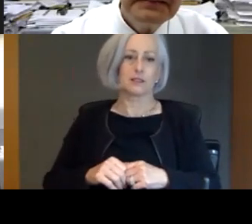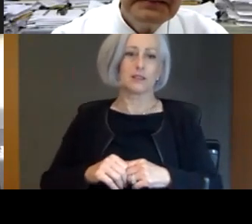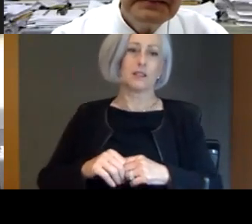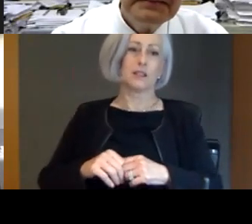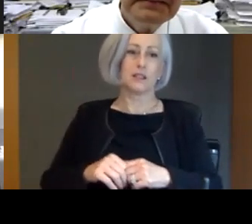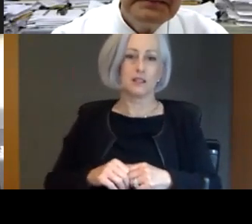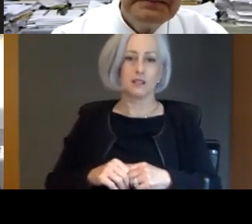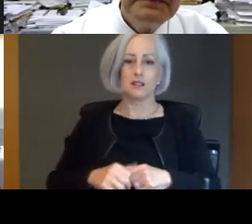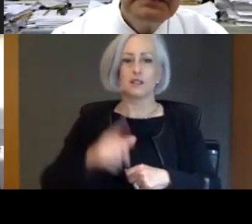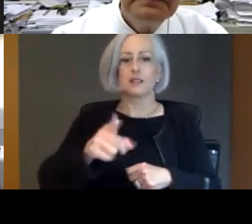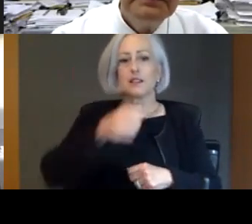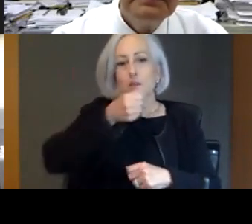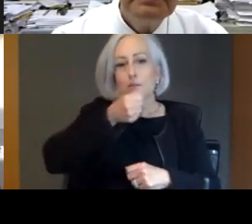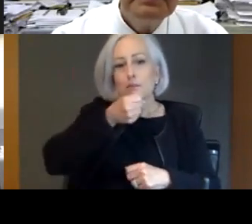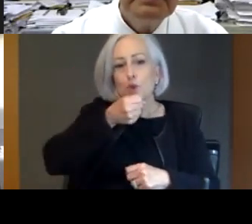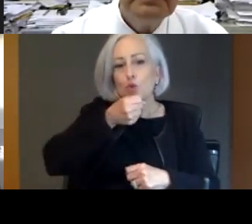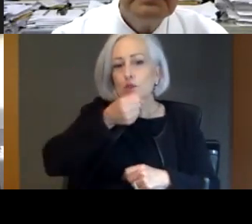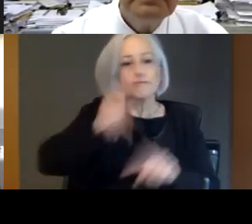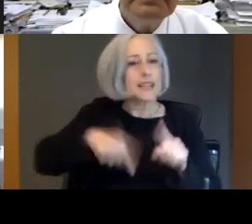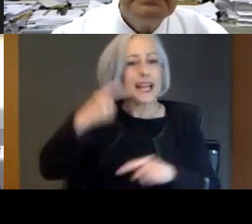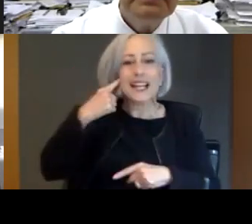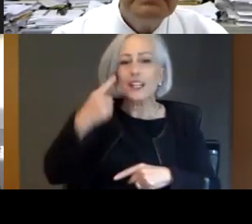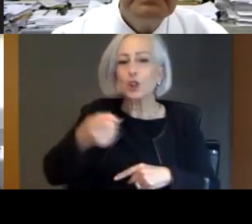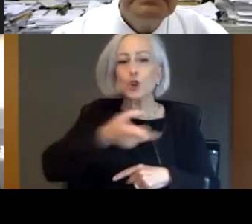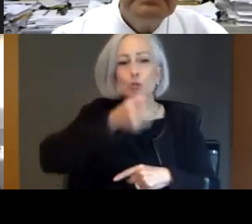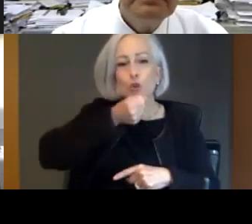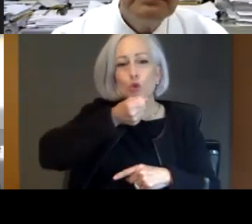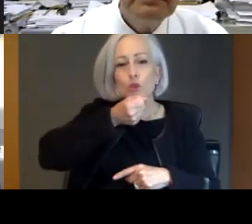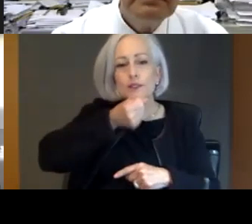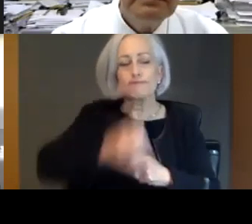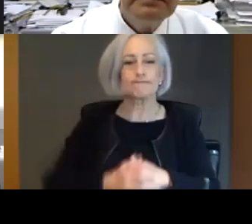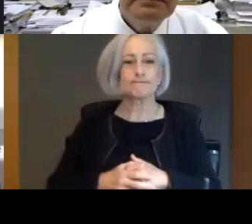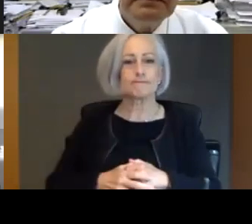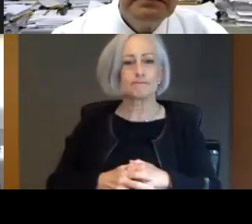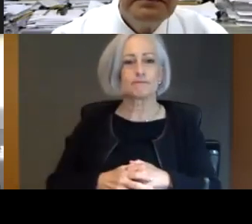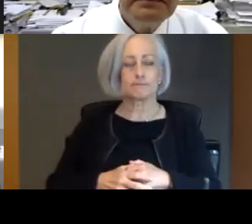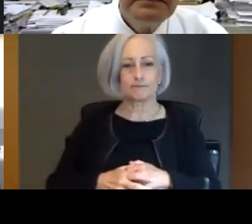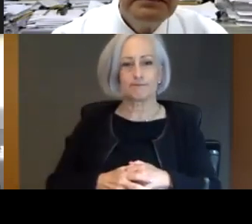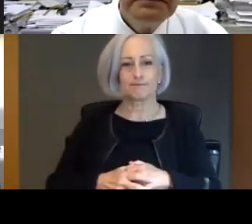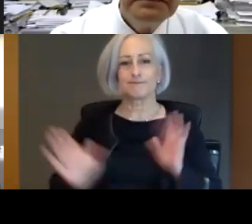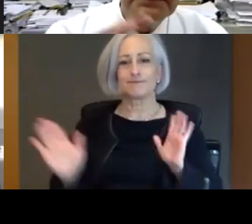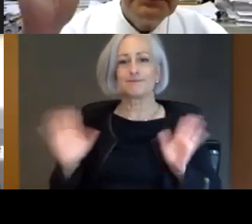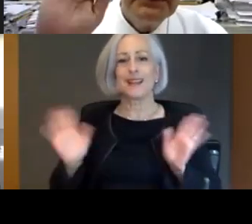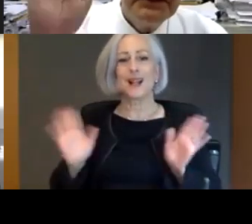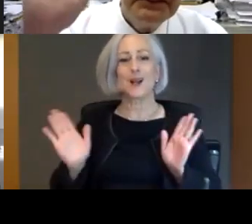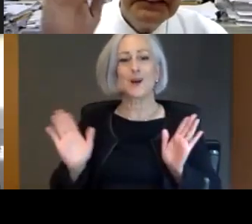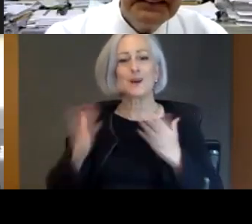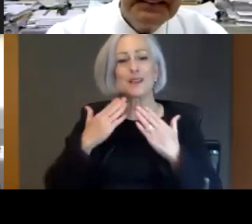Can you take off your microphone or turn on your microphone, Karina? Thank you. Hello, thank